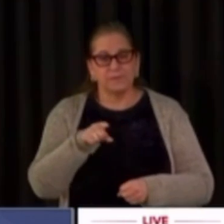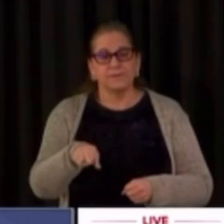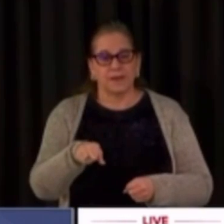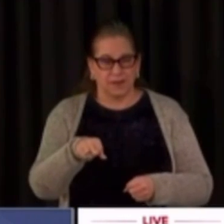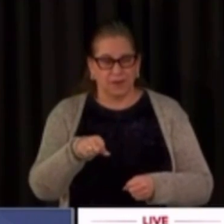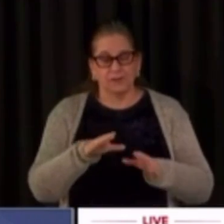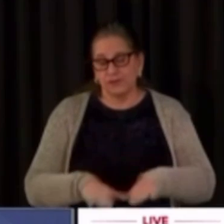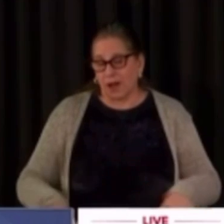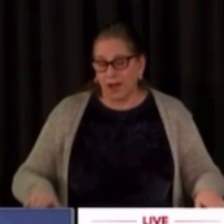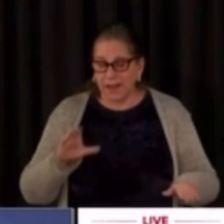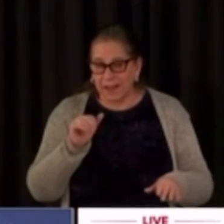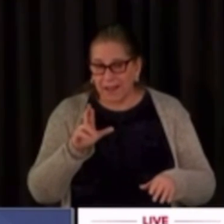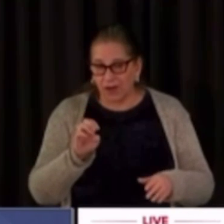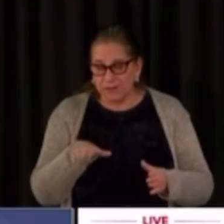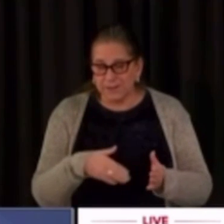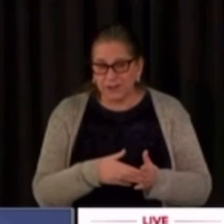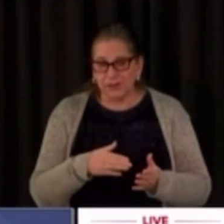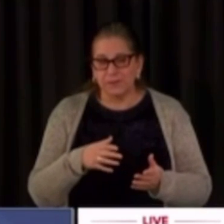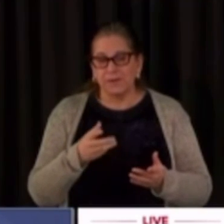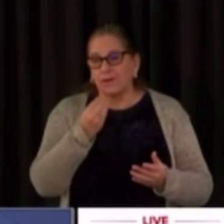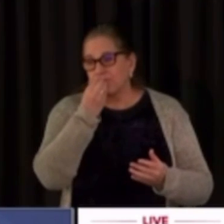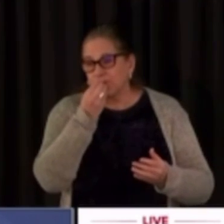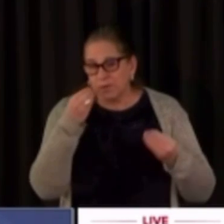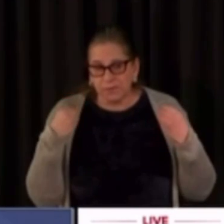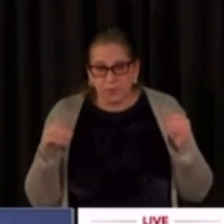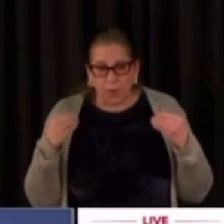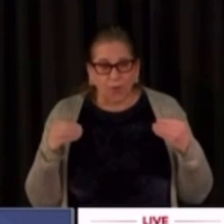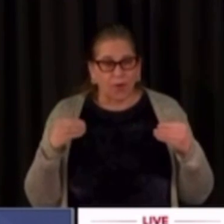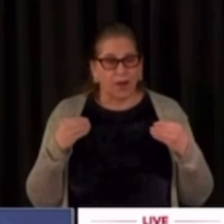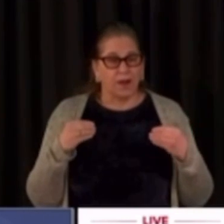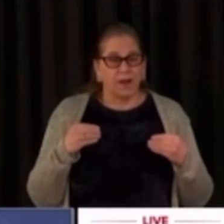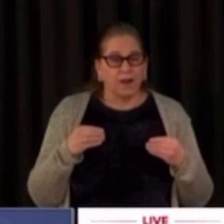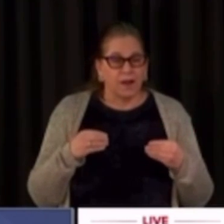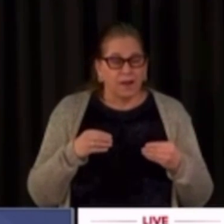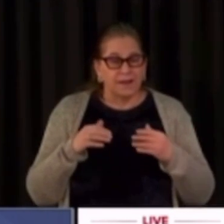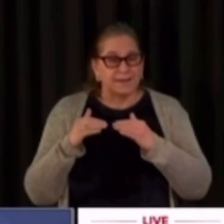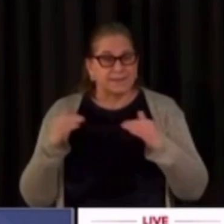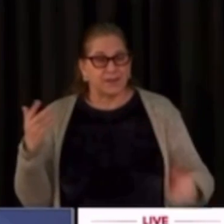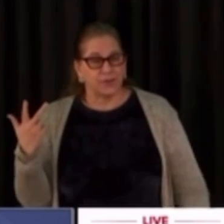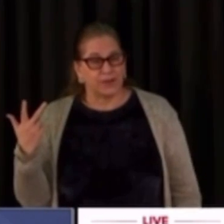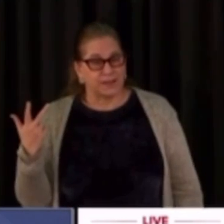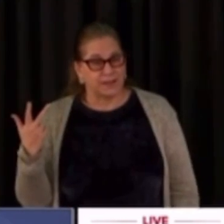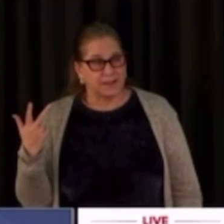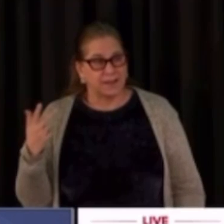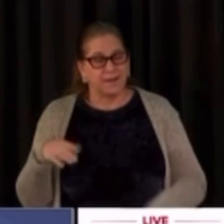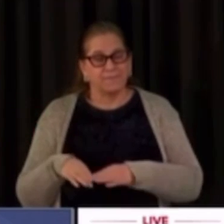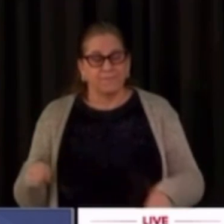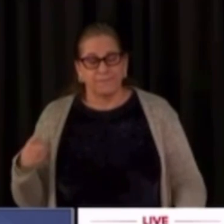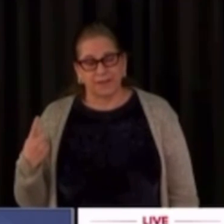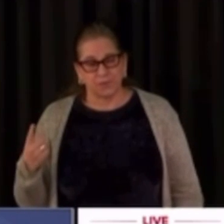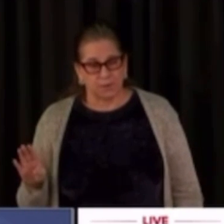and staff working in grocery stores in the District of Columbia. And then Tier 3 in Phase 1B